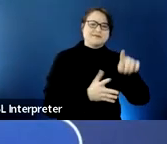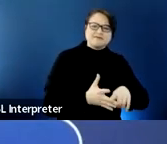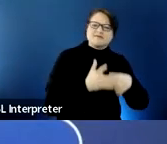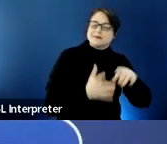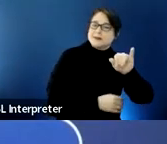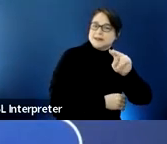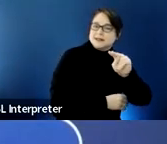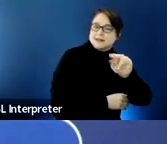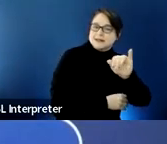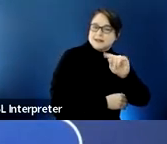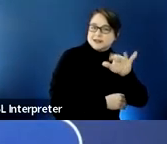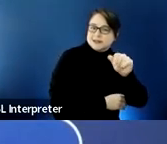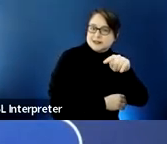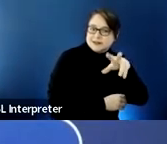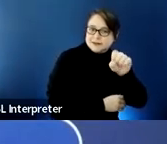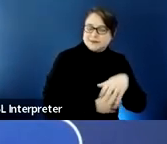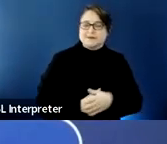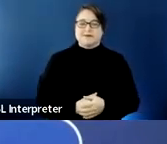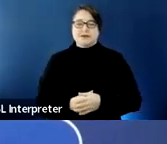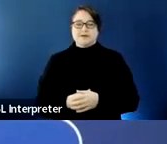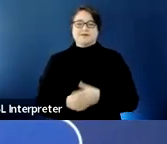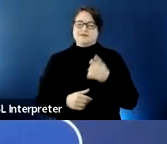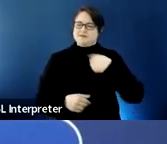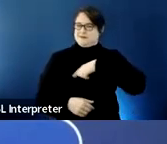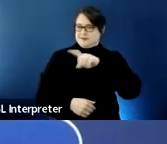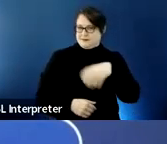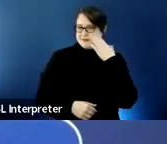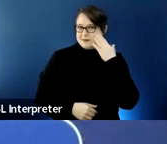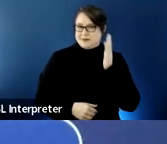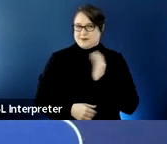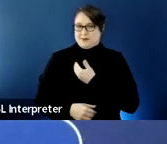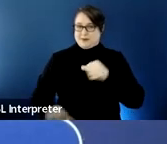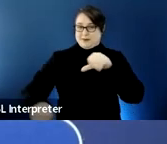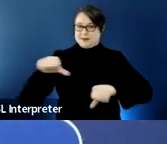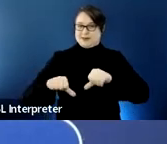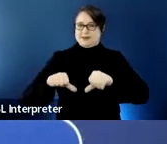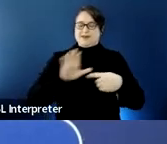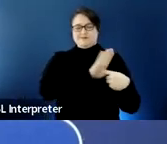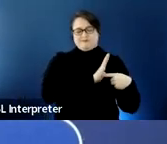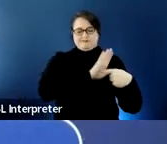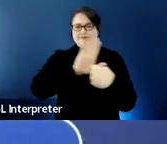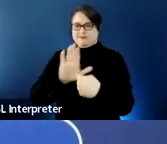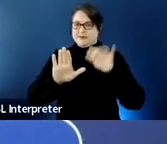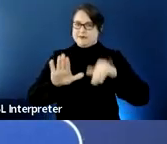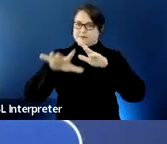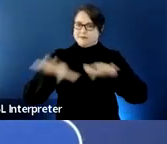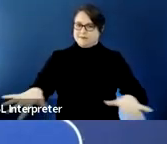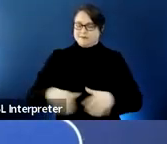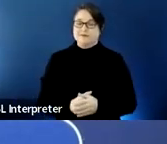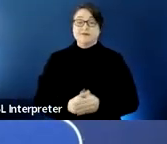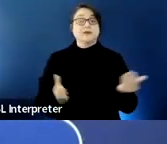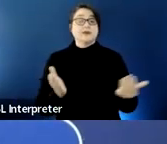reflects the diversity of their experience. One way we're advancing health equity is through a new funding initiative providing